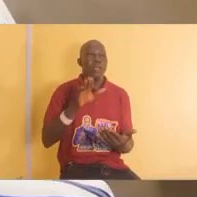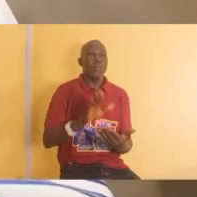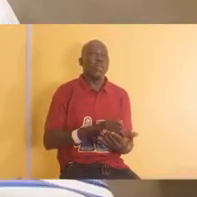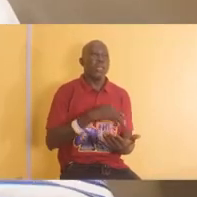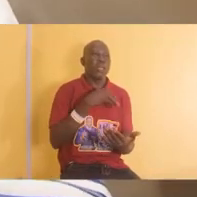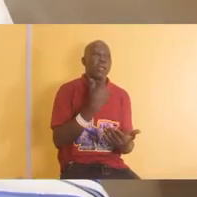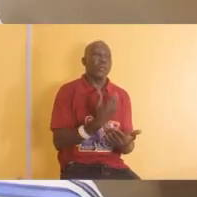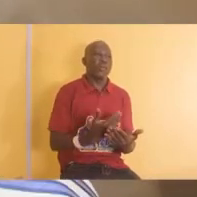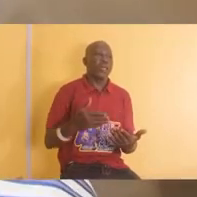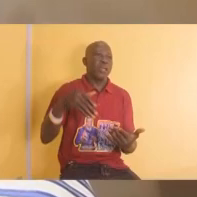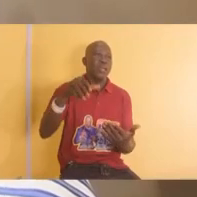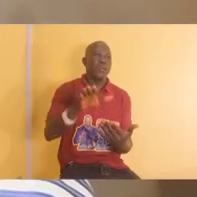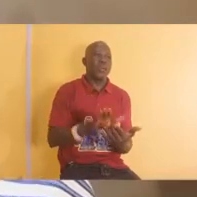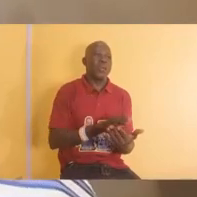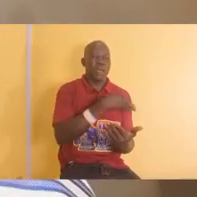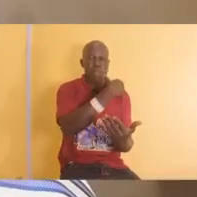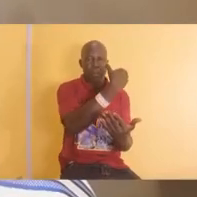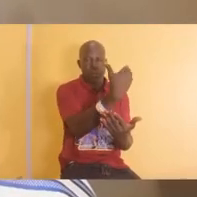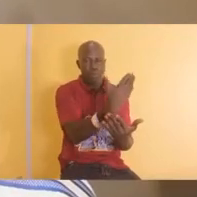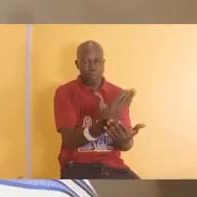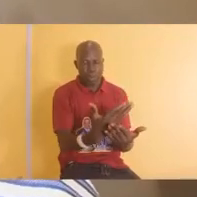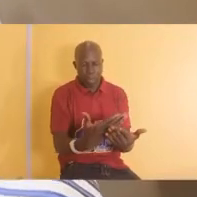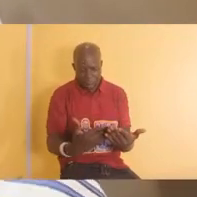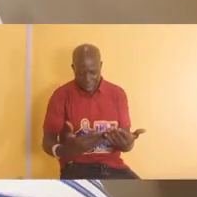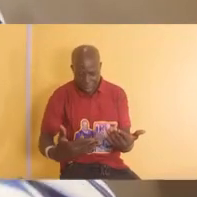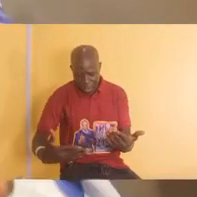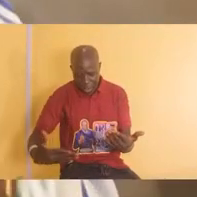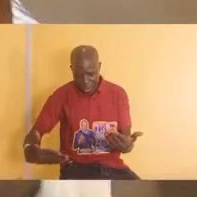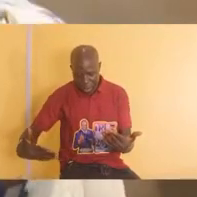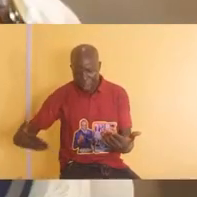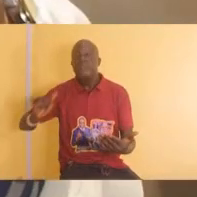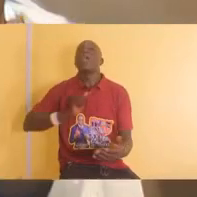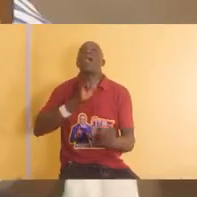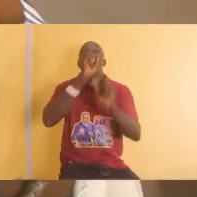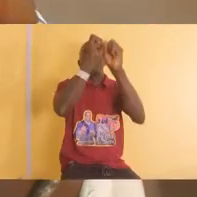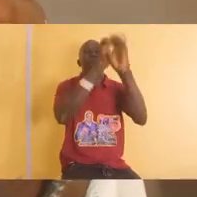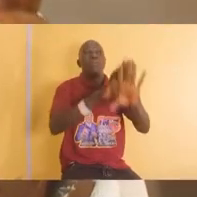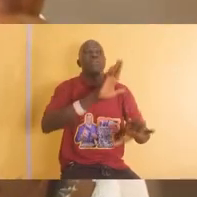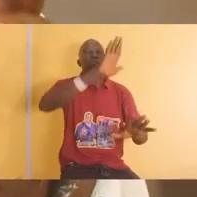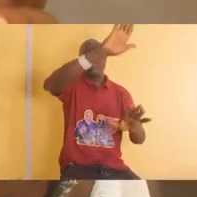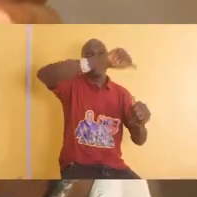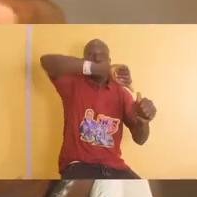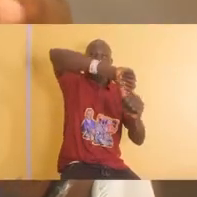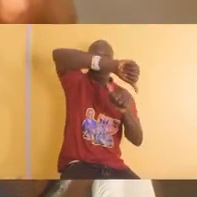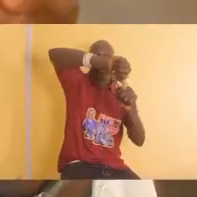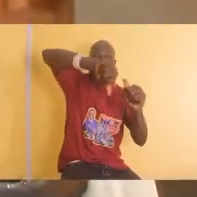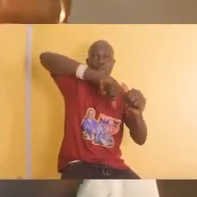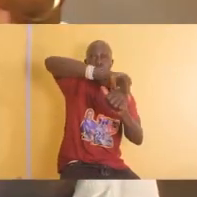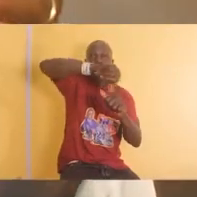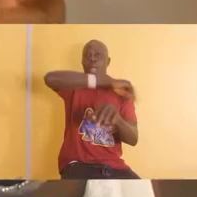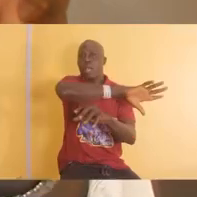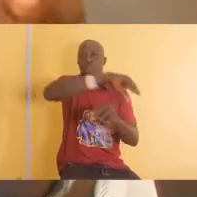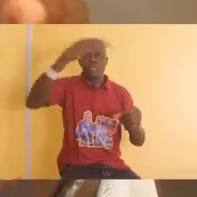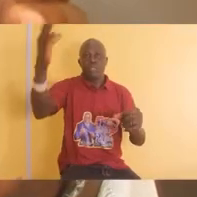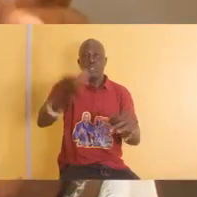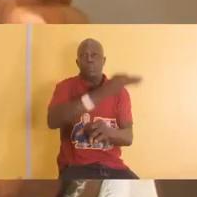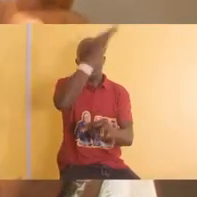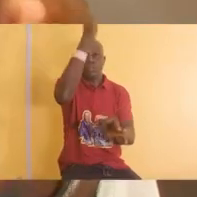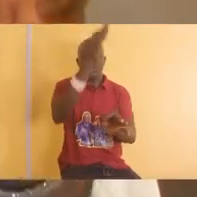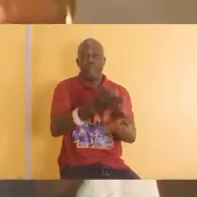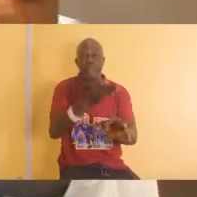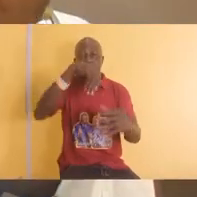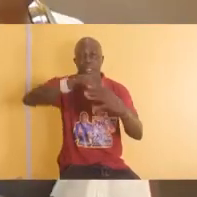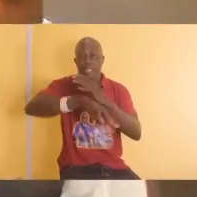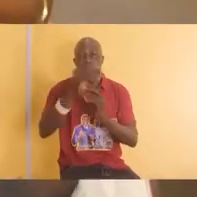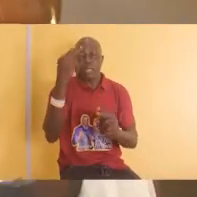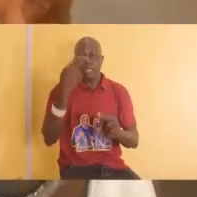ogure pe pe ma bo. Bless your Lord. I bless your heart. Ati gbogbo apere babo. And all your symbol of